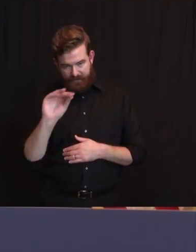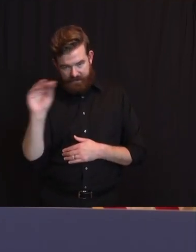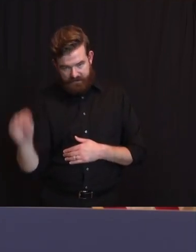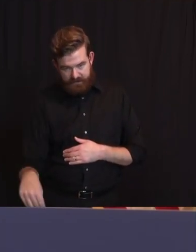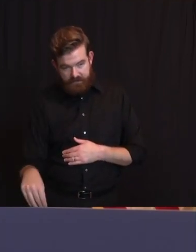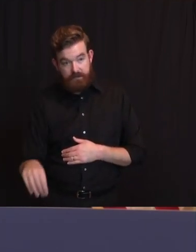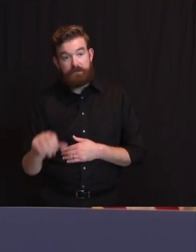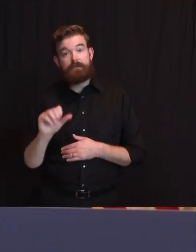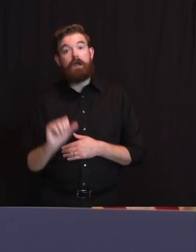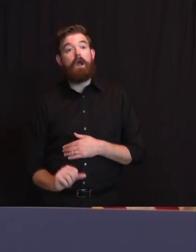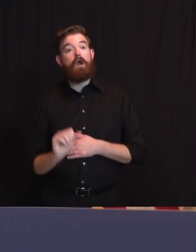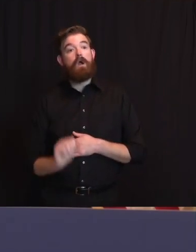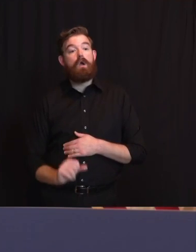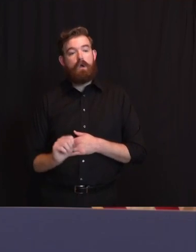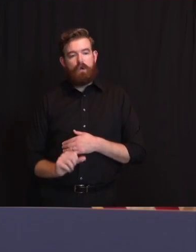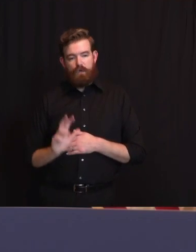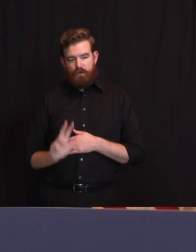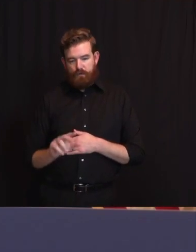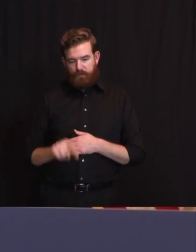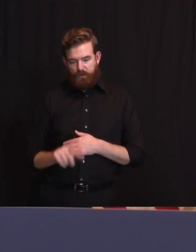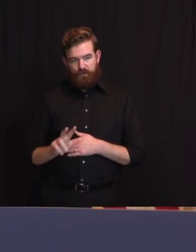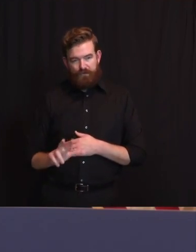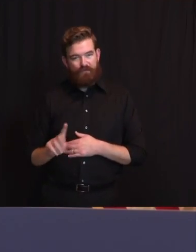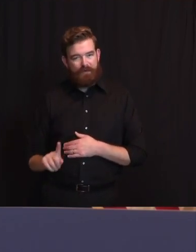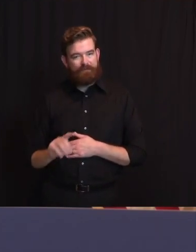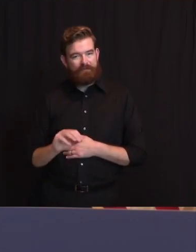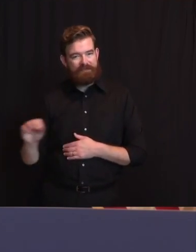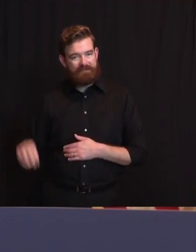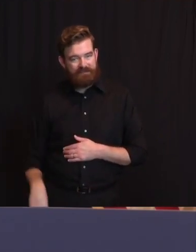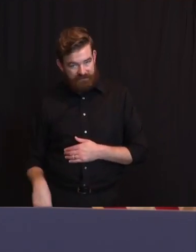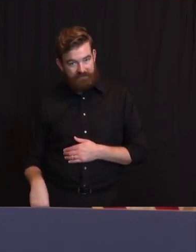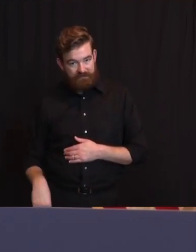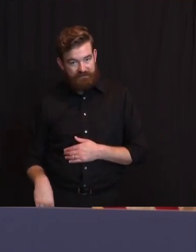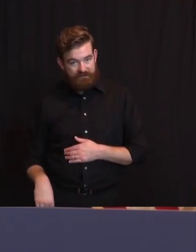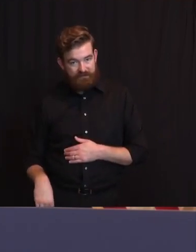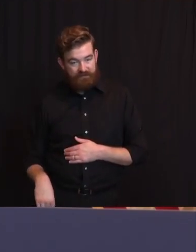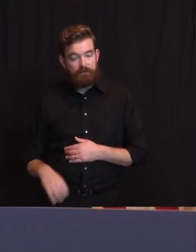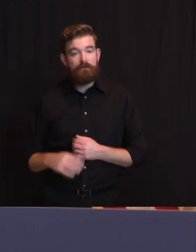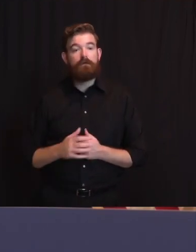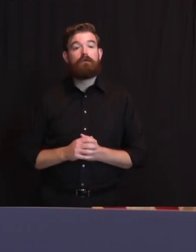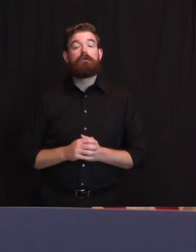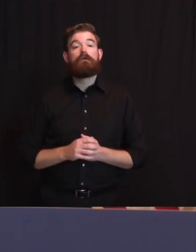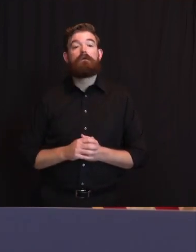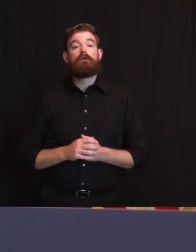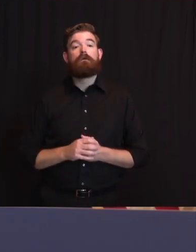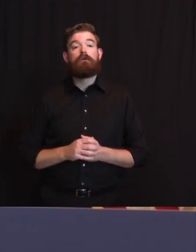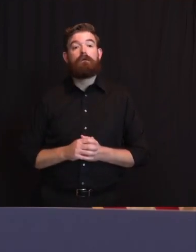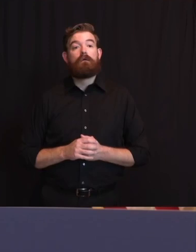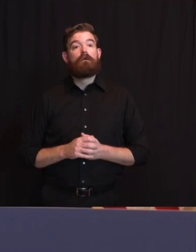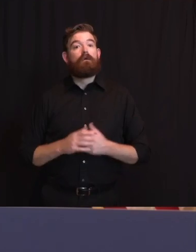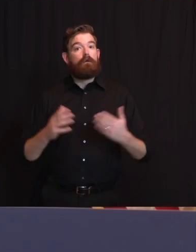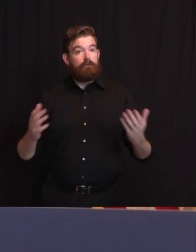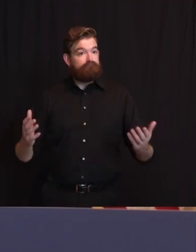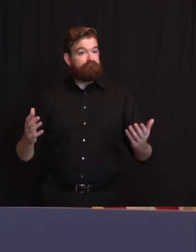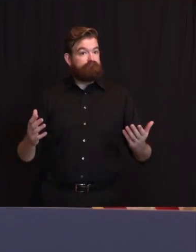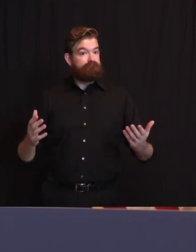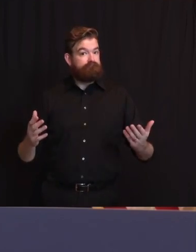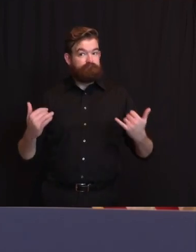state 3.31%. As we head into the Labor Day weekend, I urge everyone to please